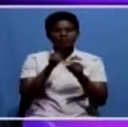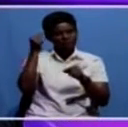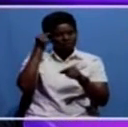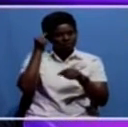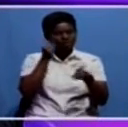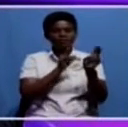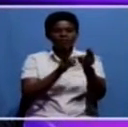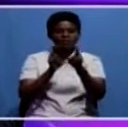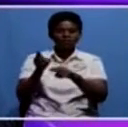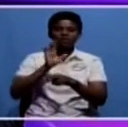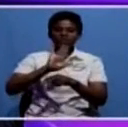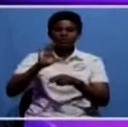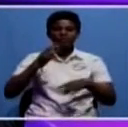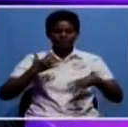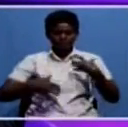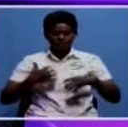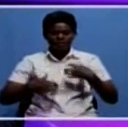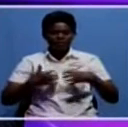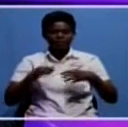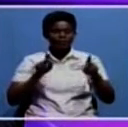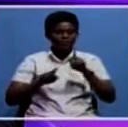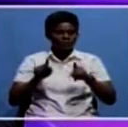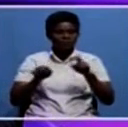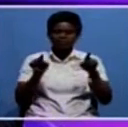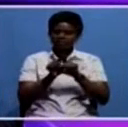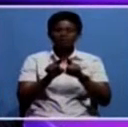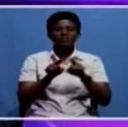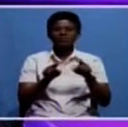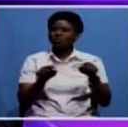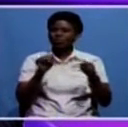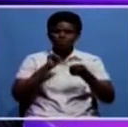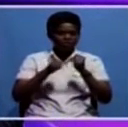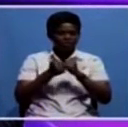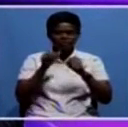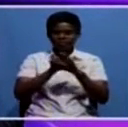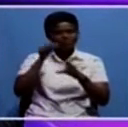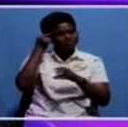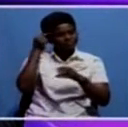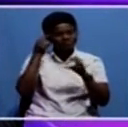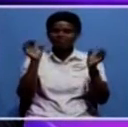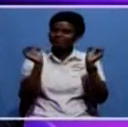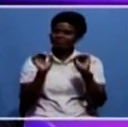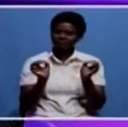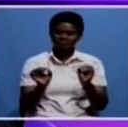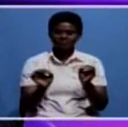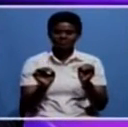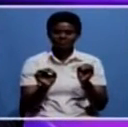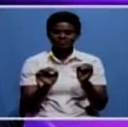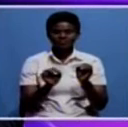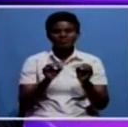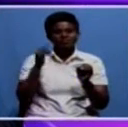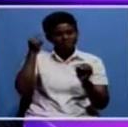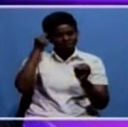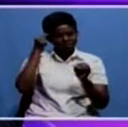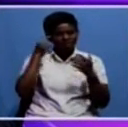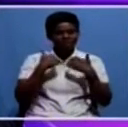people, and there is absolutely no crisis in government. And the government has plans for